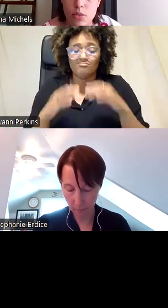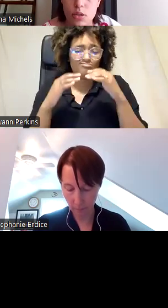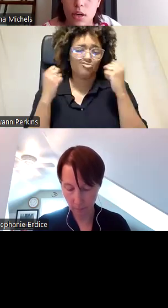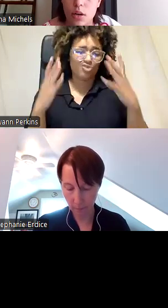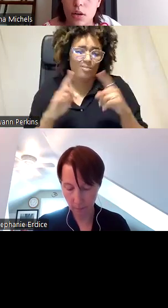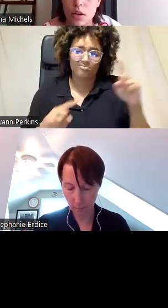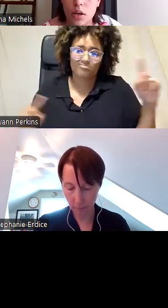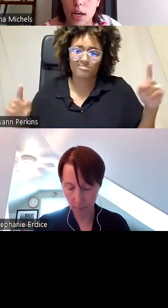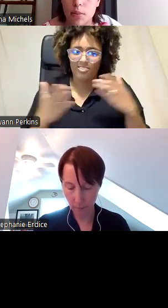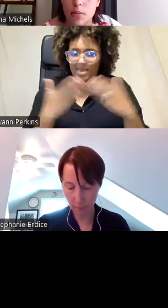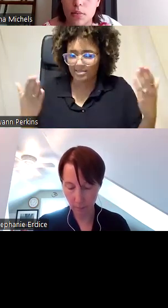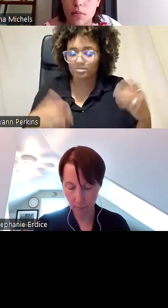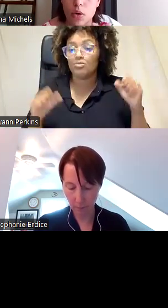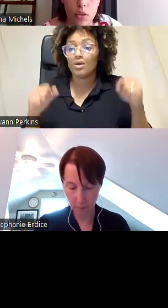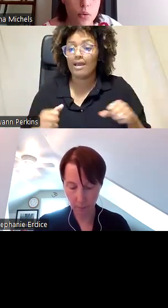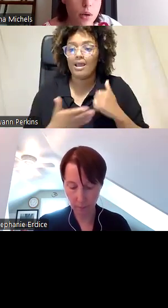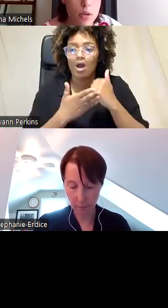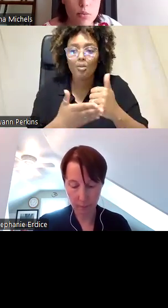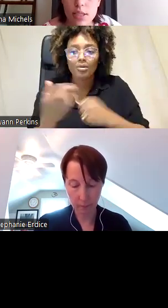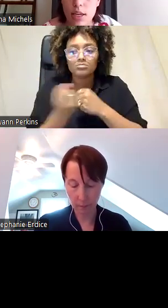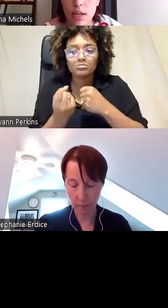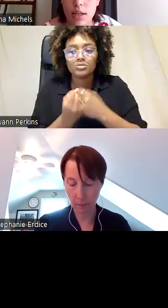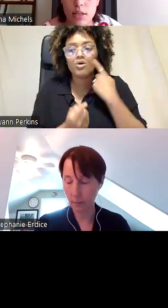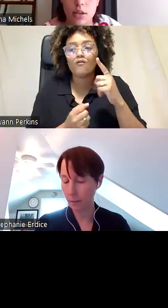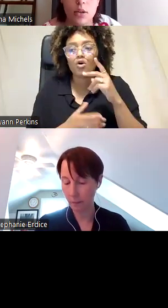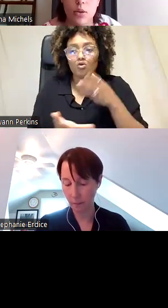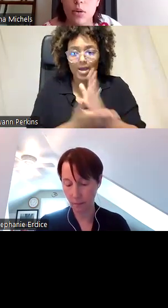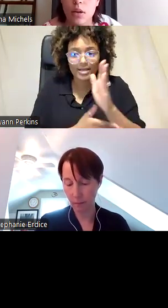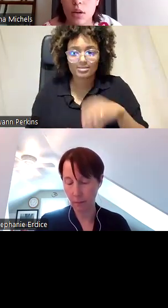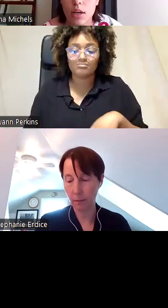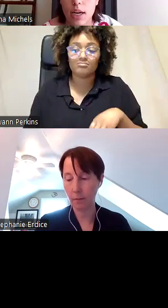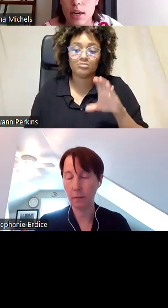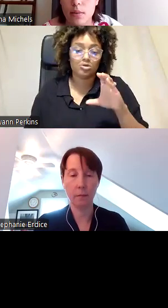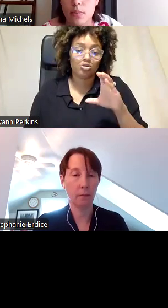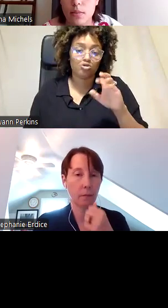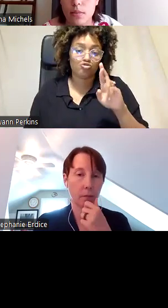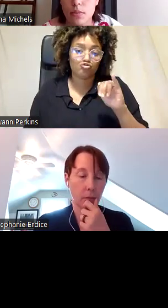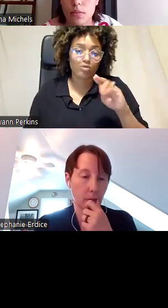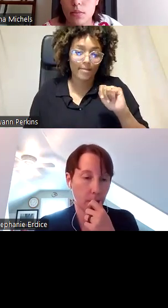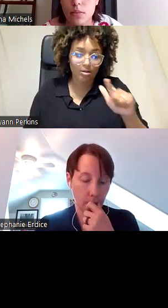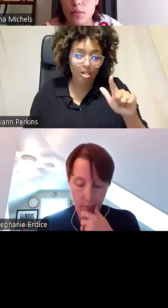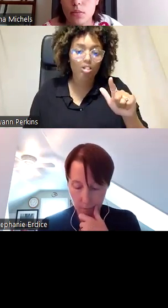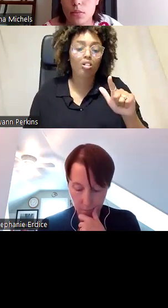rights of victims that are going through criminal proceedings. This can include